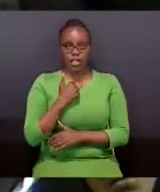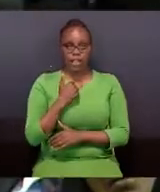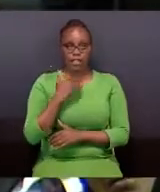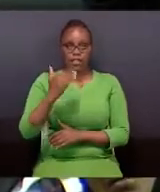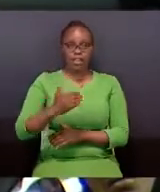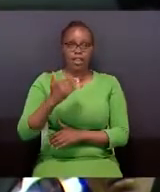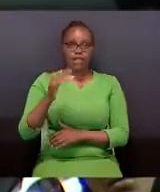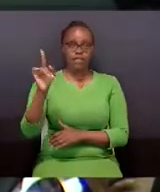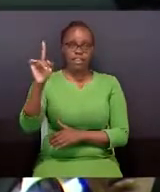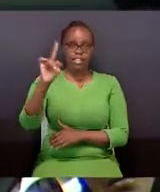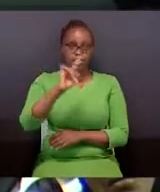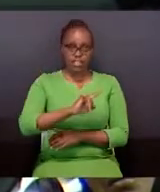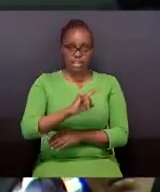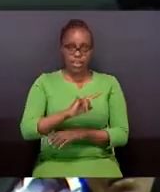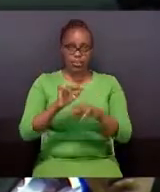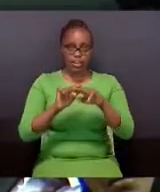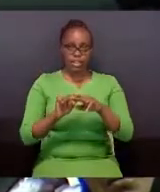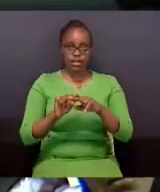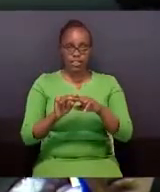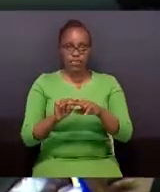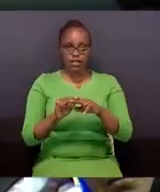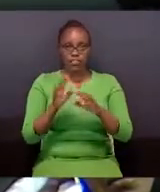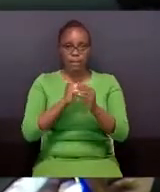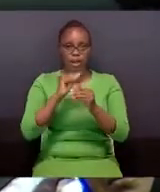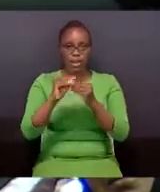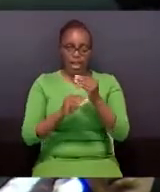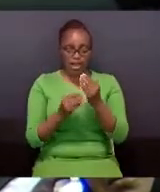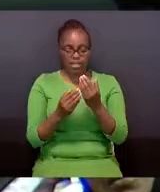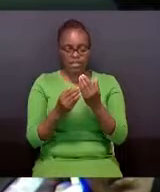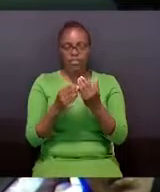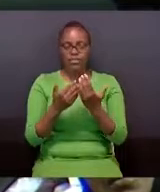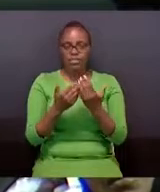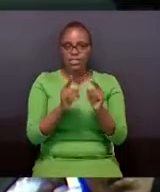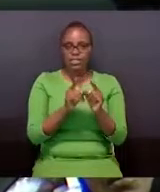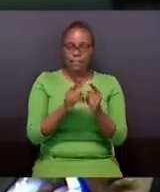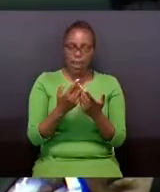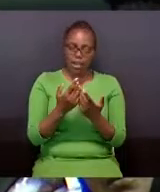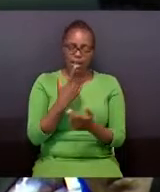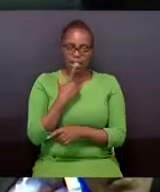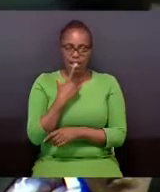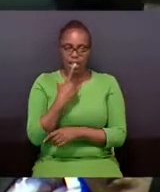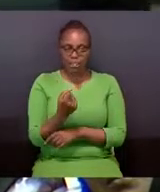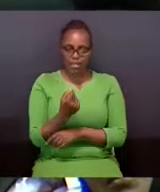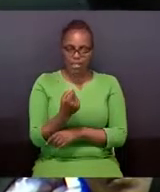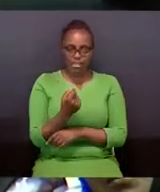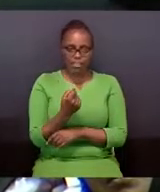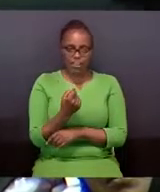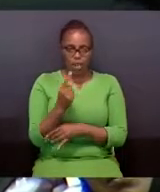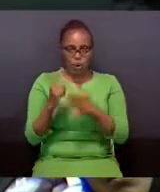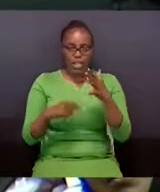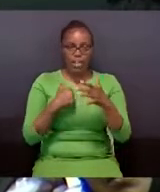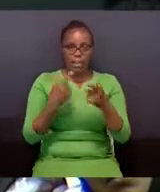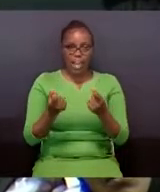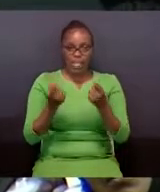day rely on crops such as bananas and beans in order for them to live. What I saw was